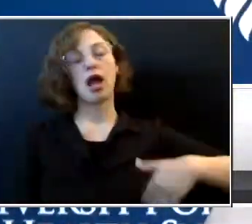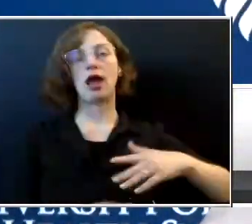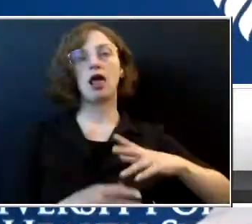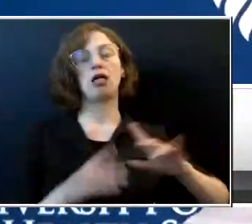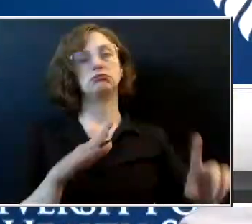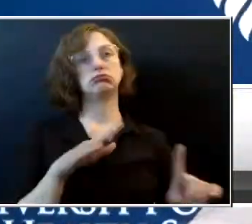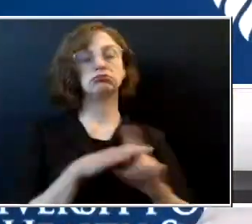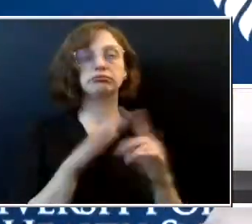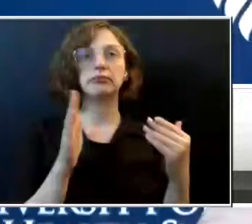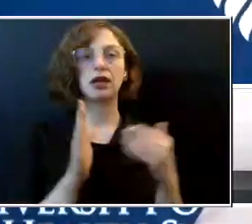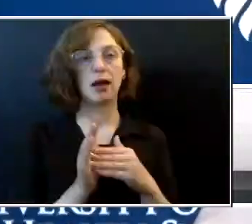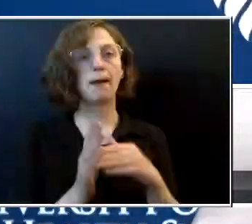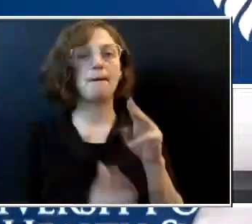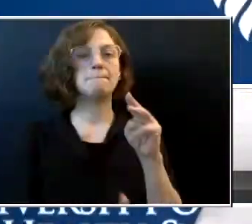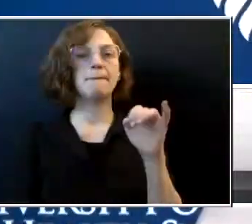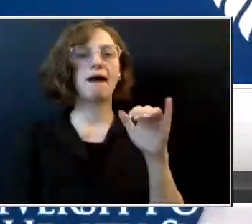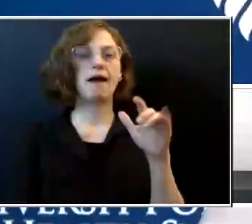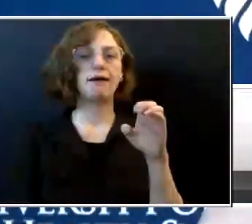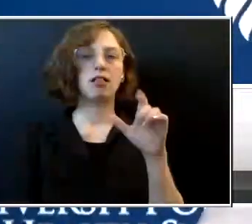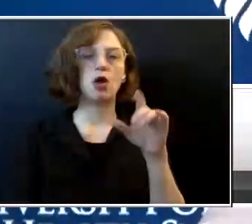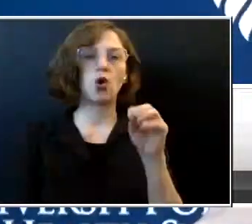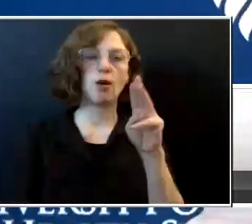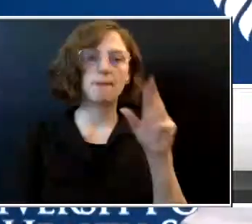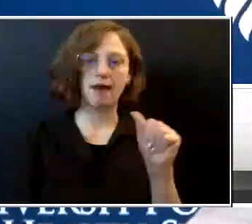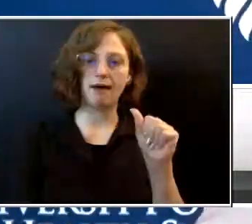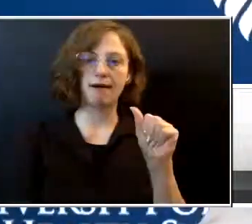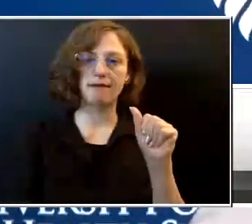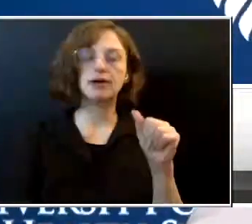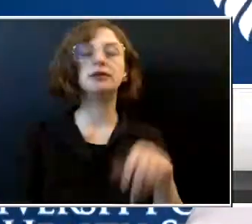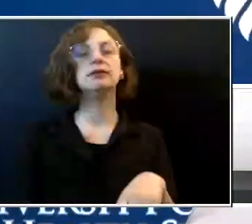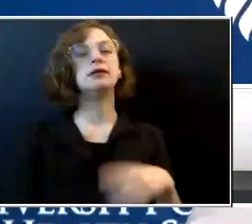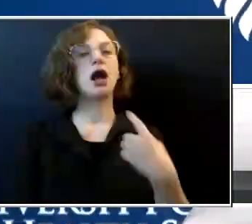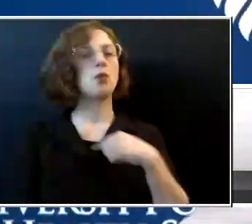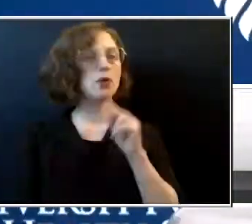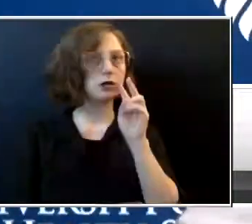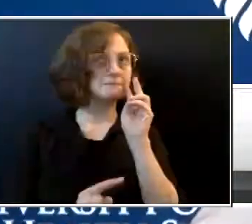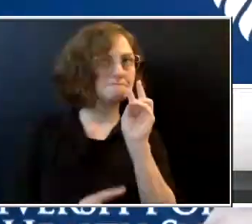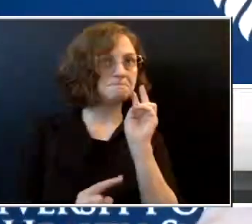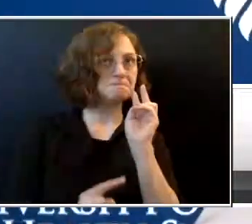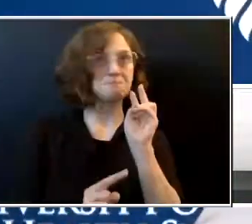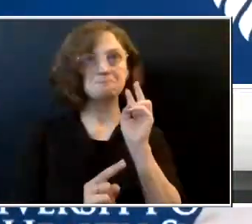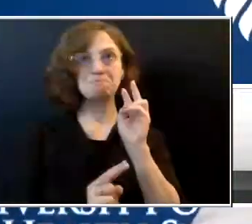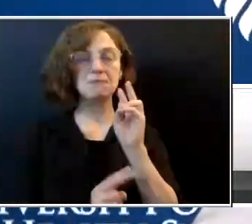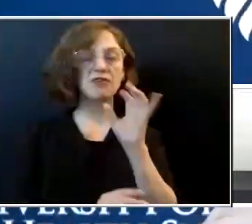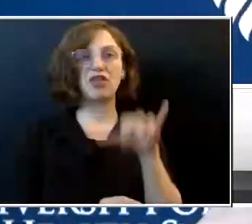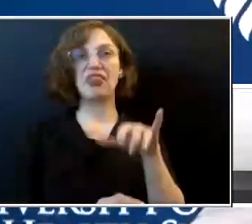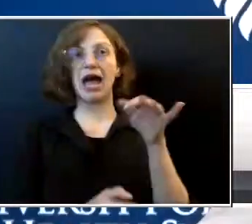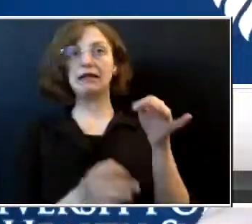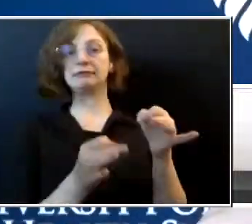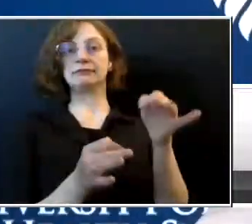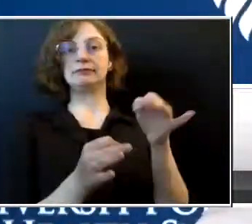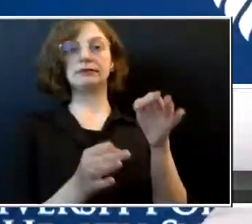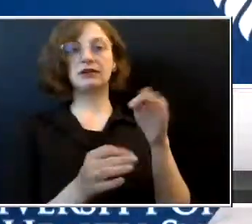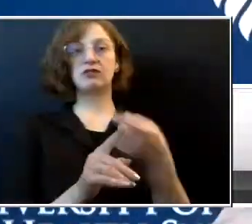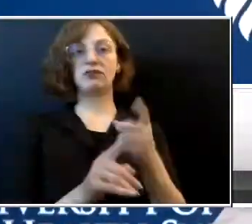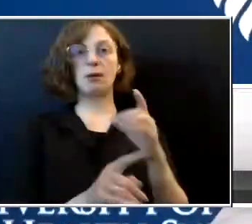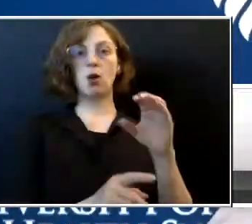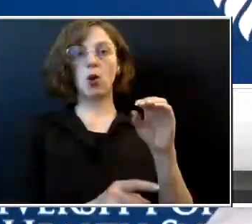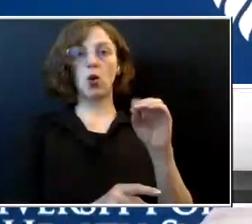And we were looking forward for this actually, public hearing from the ODAC, for voting. And the voting was